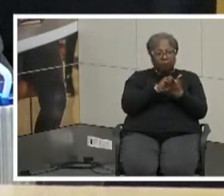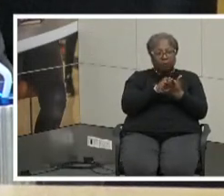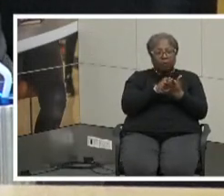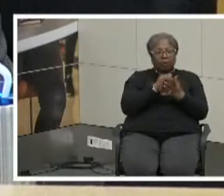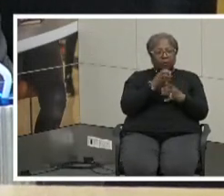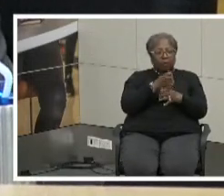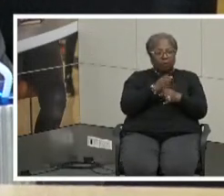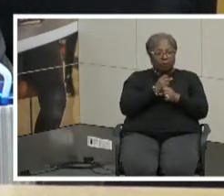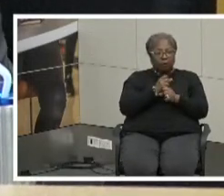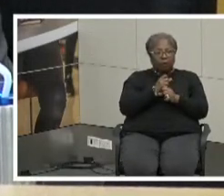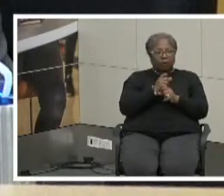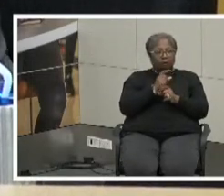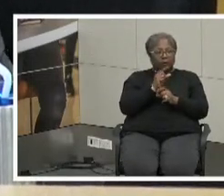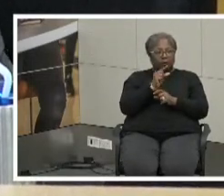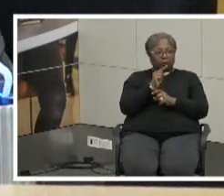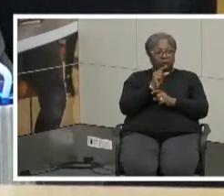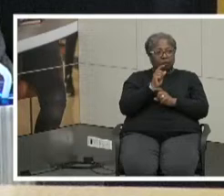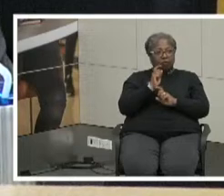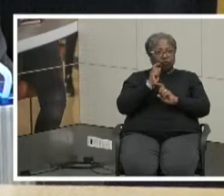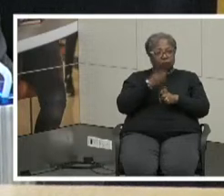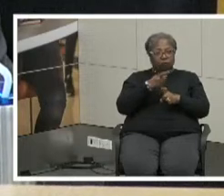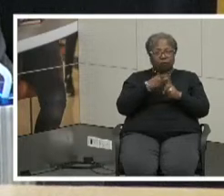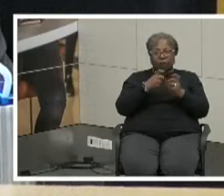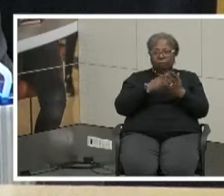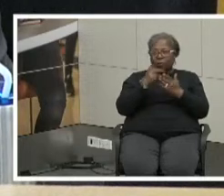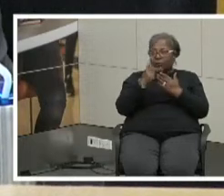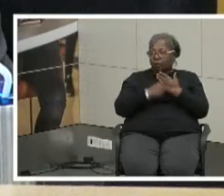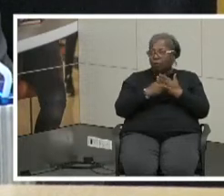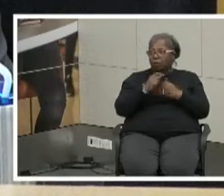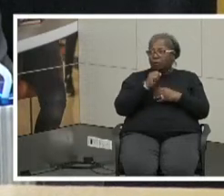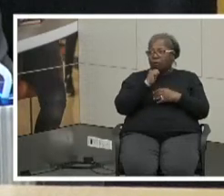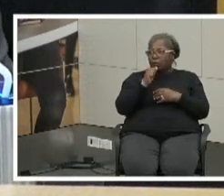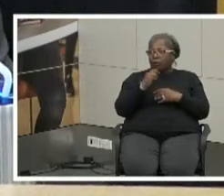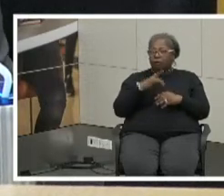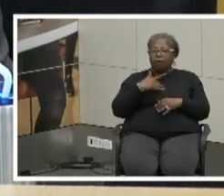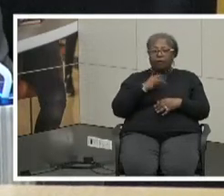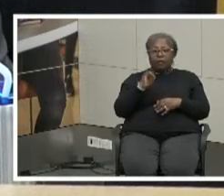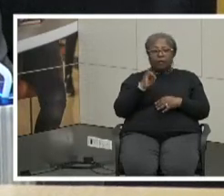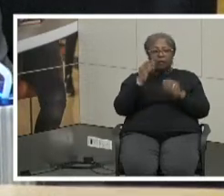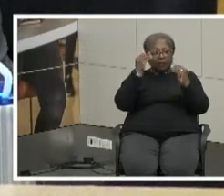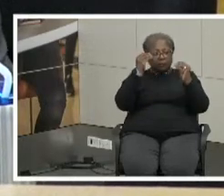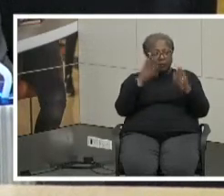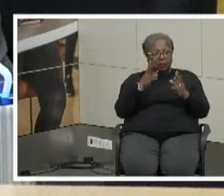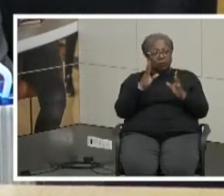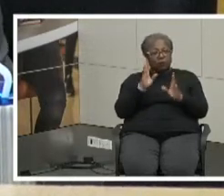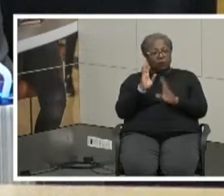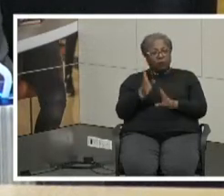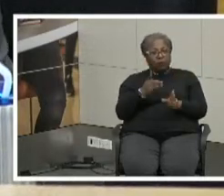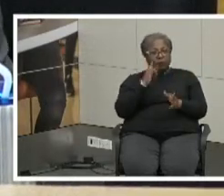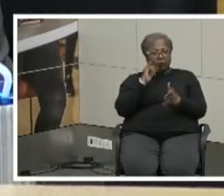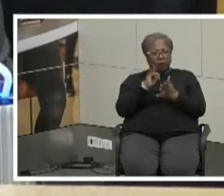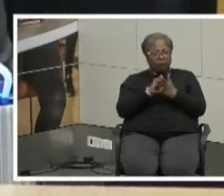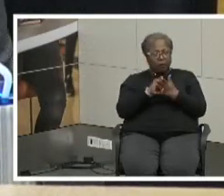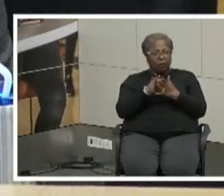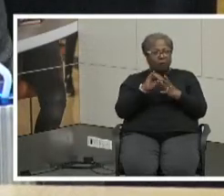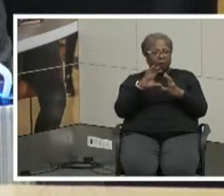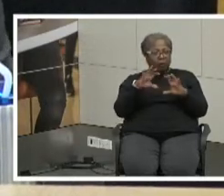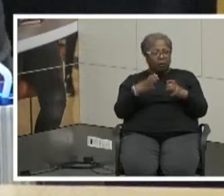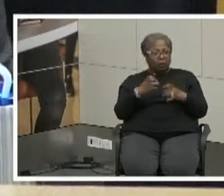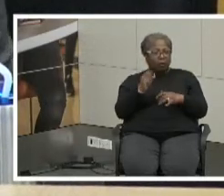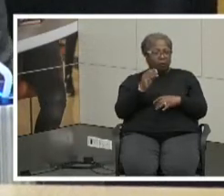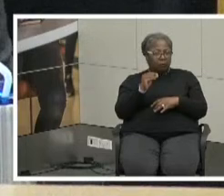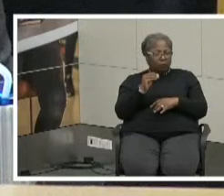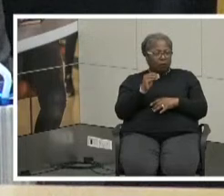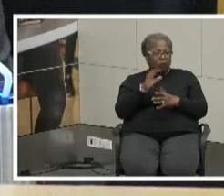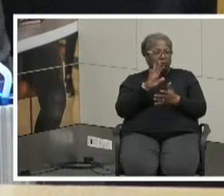obtain grants through the program um they didn't necessarily feel like the teachers were prepared for the classroom so they in